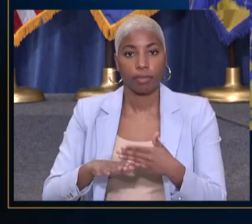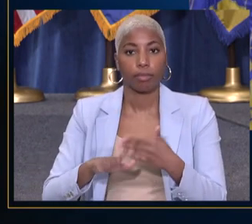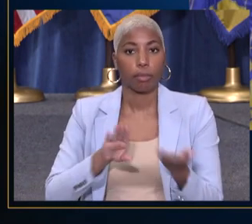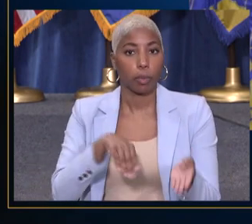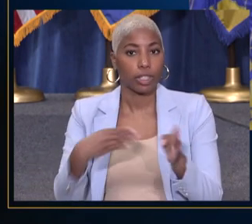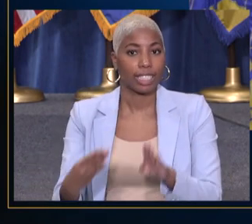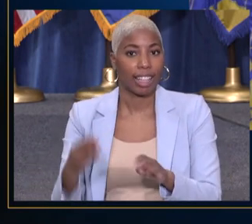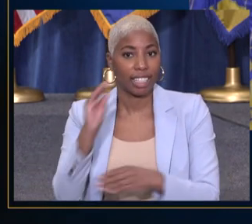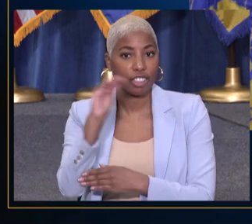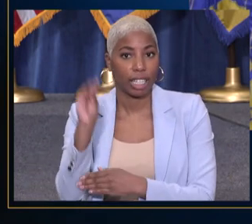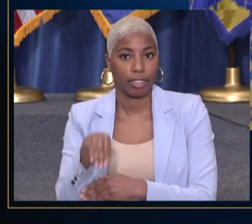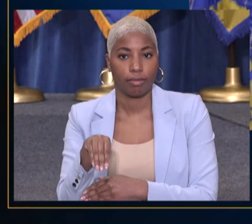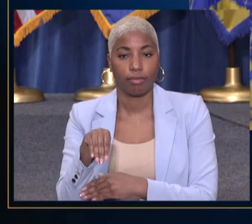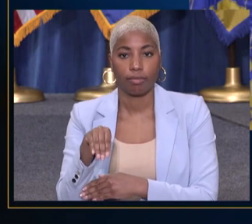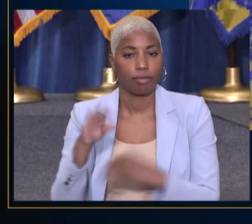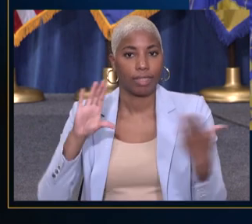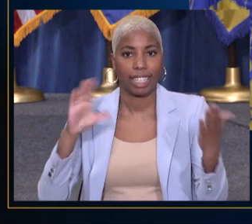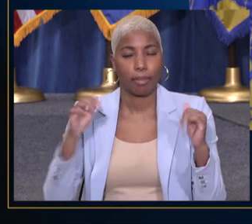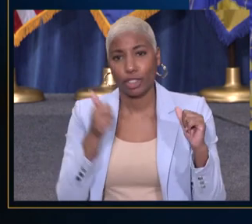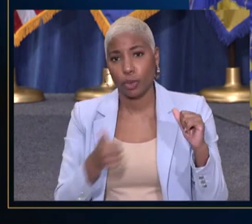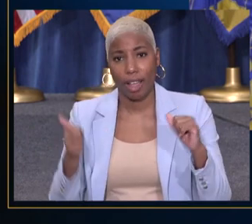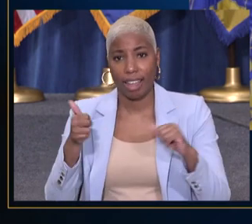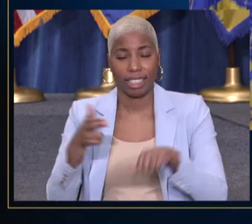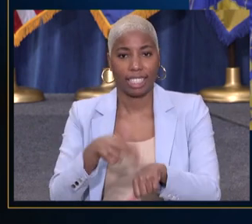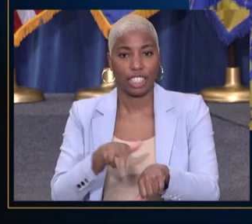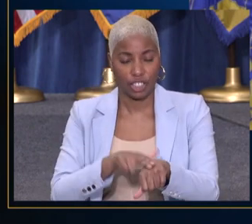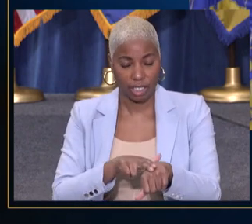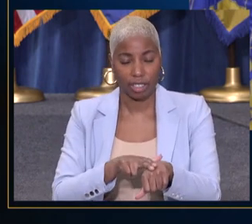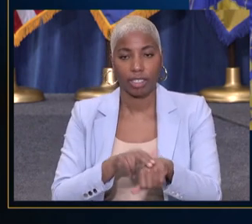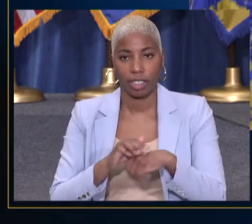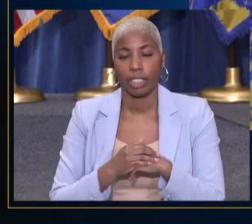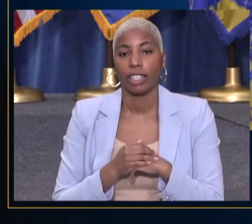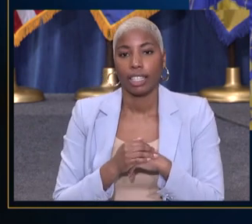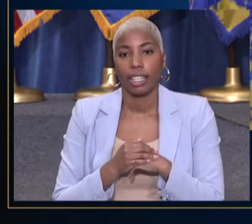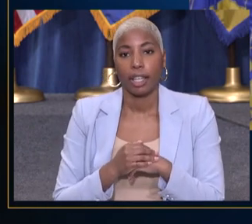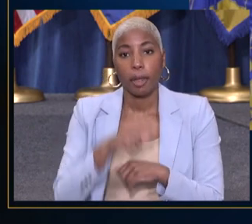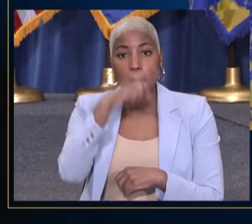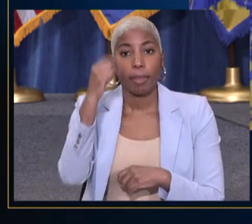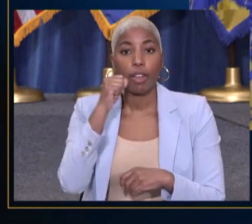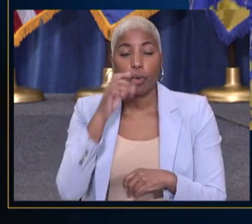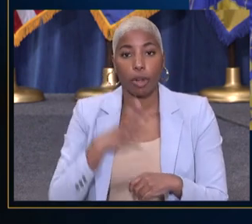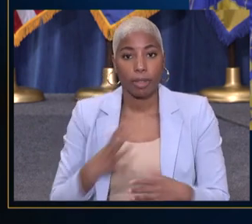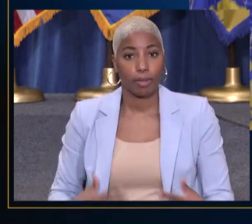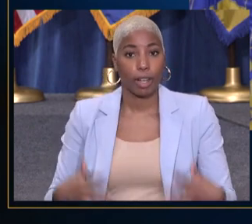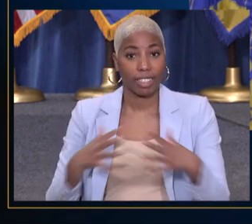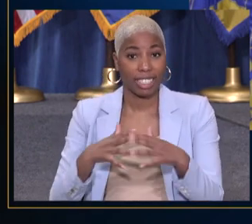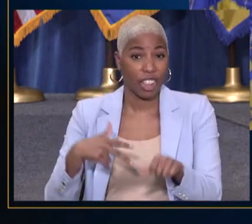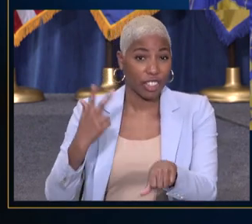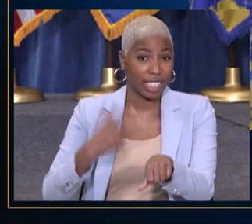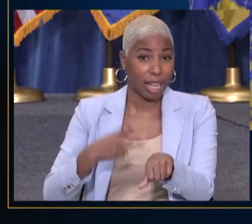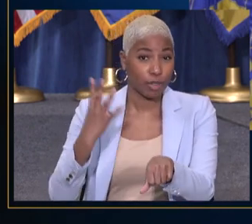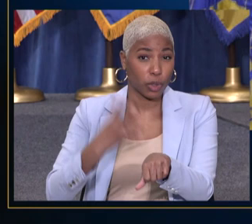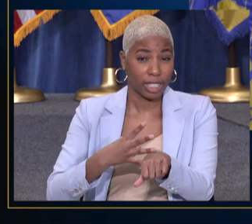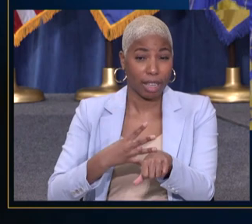still. And black women's pregnancy-related deaths are 3 to 4 times higher than white